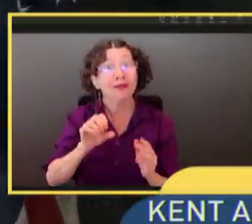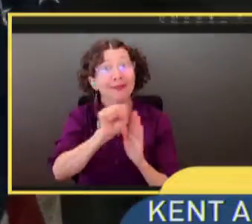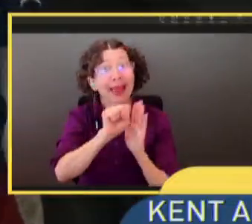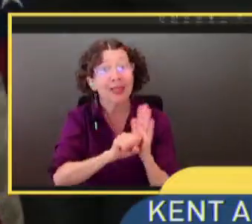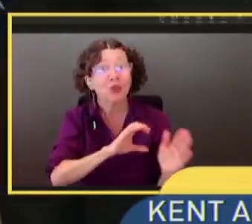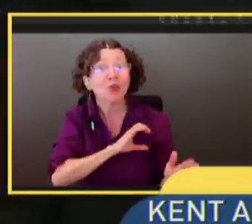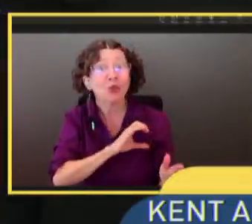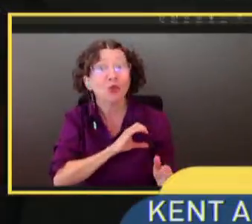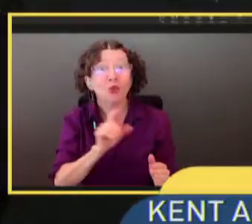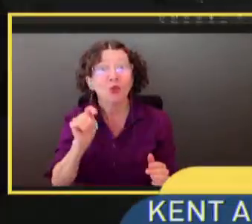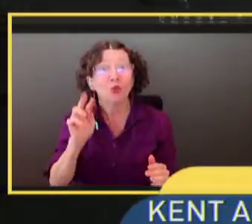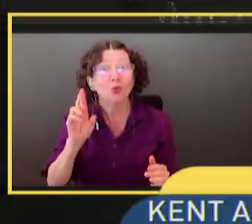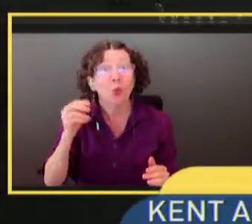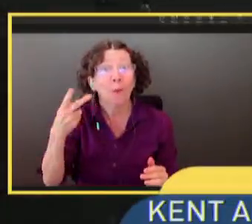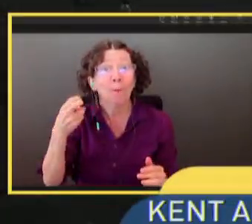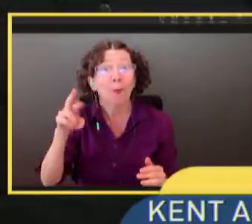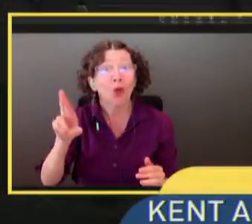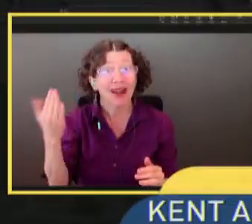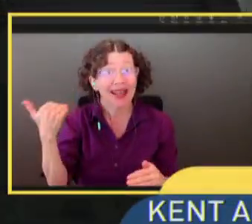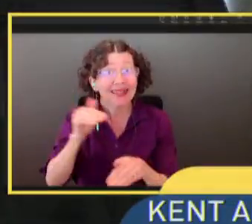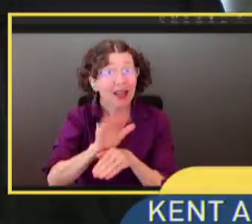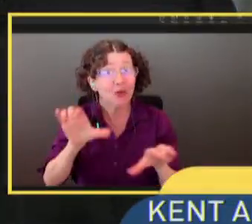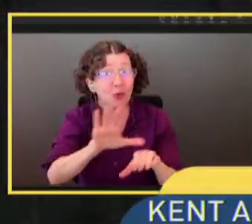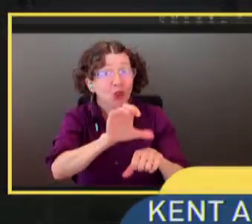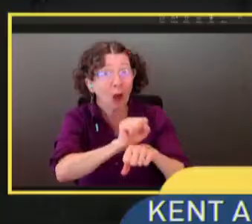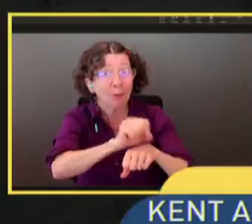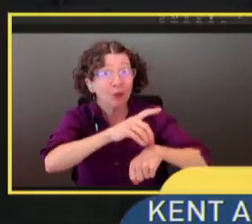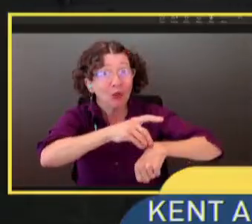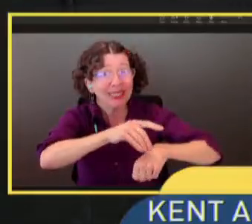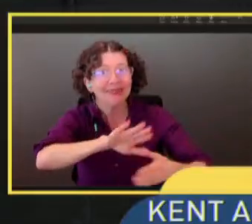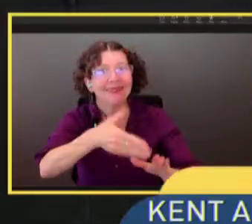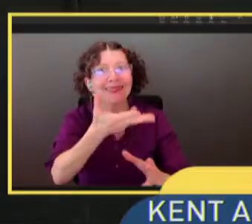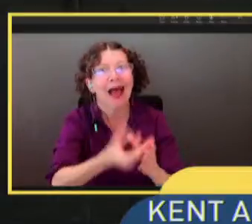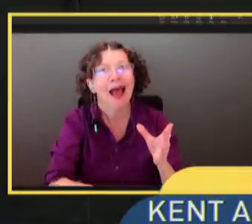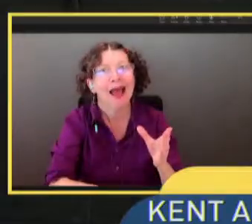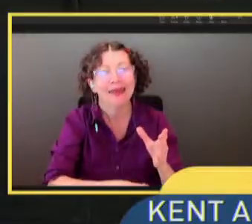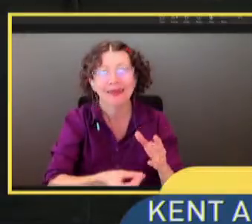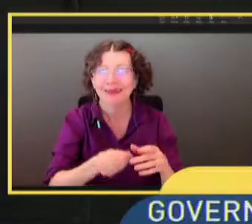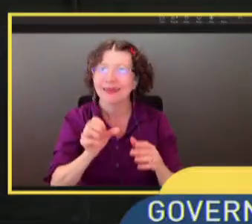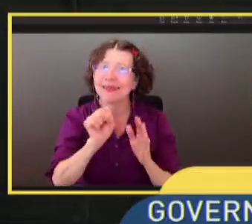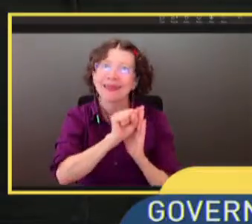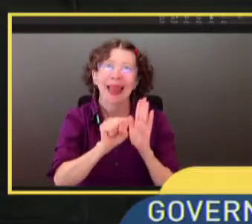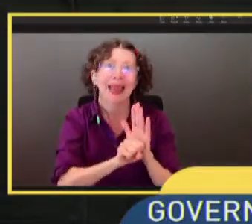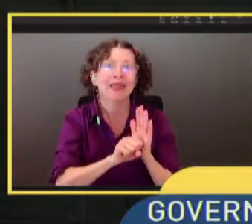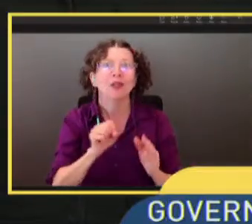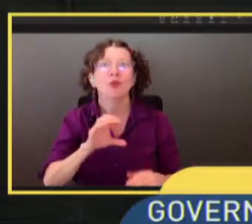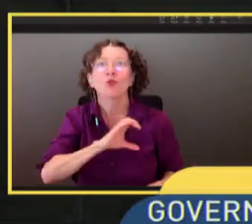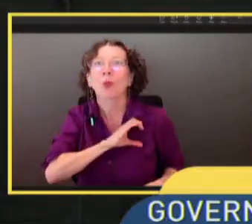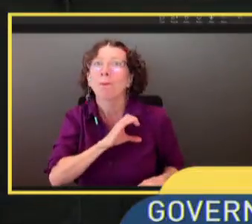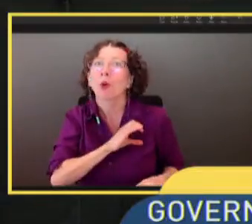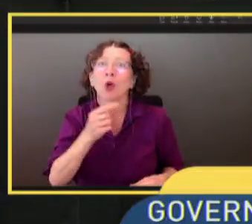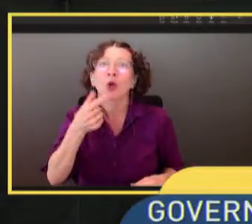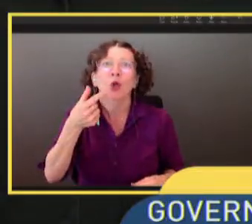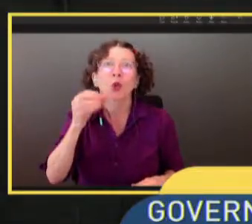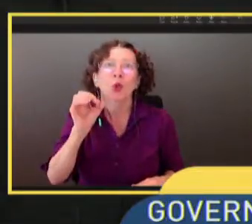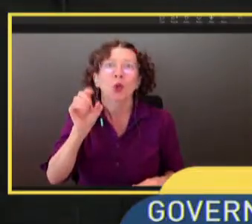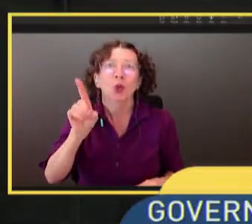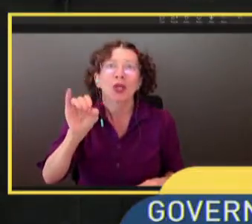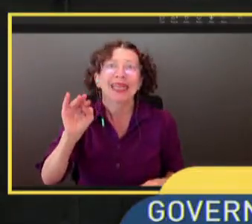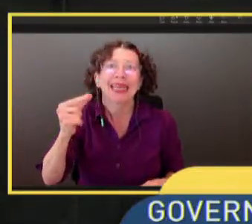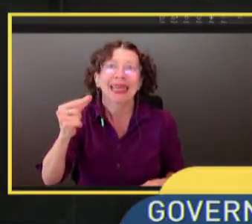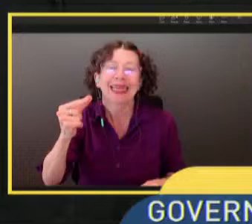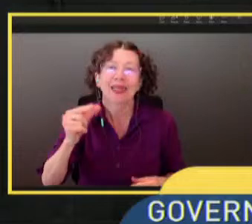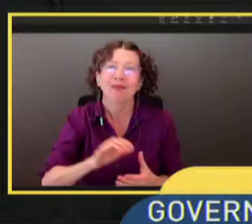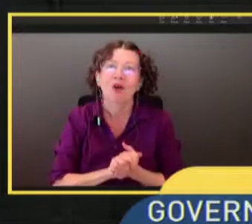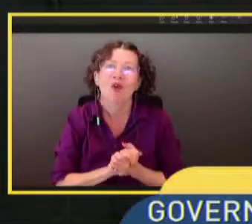a lot right now. But what we're going through became even more difficult with news that I received last night.